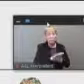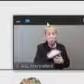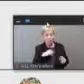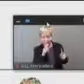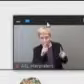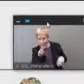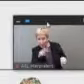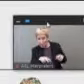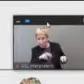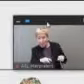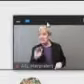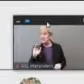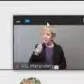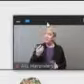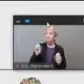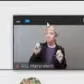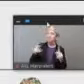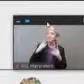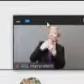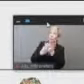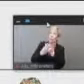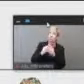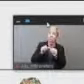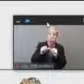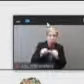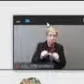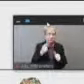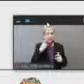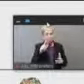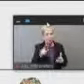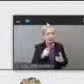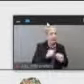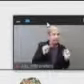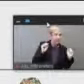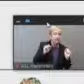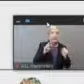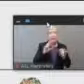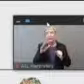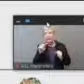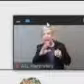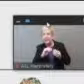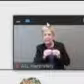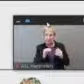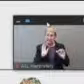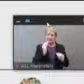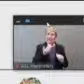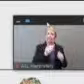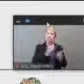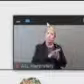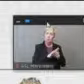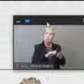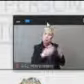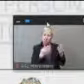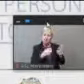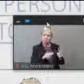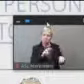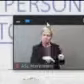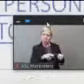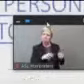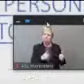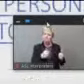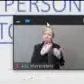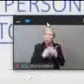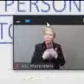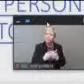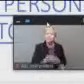an epidemiologic and test positivity and case count point of view. Next slide,